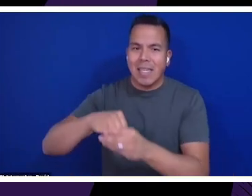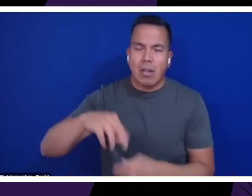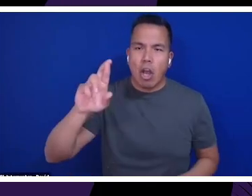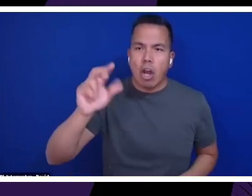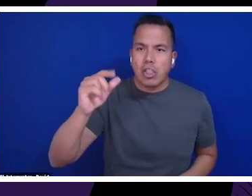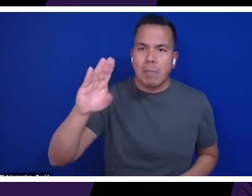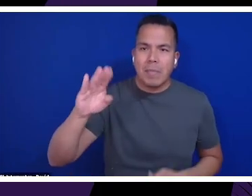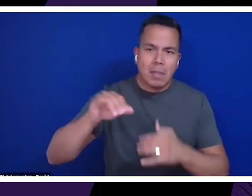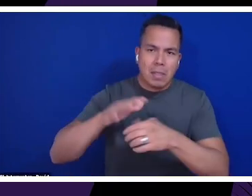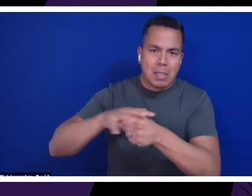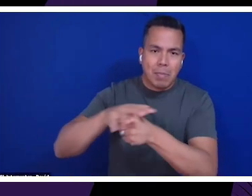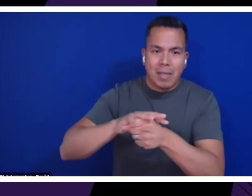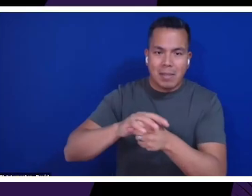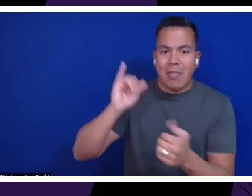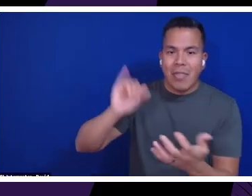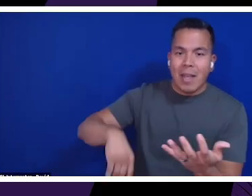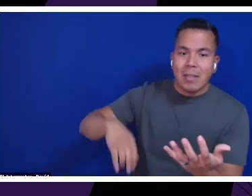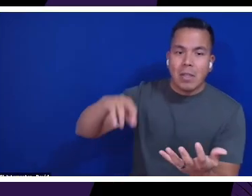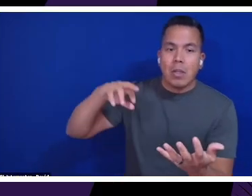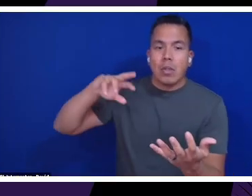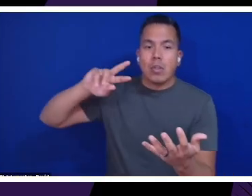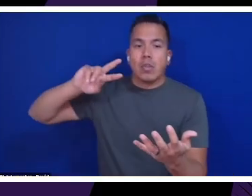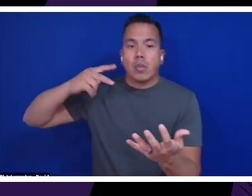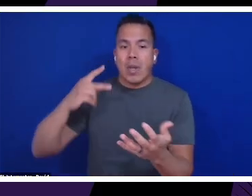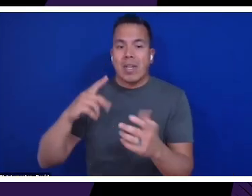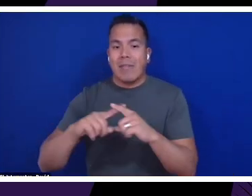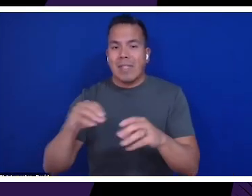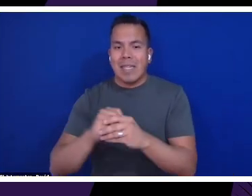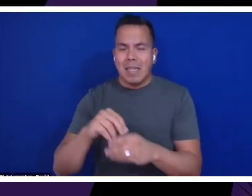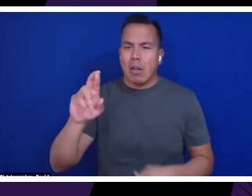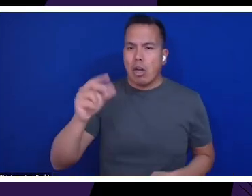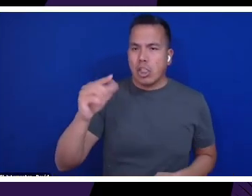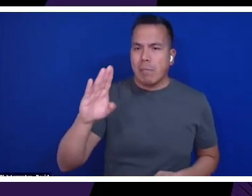of some of the square differences in red, green, blue, and alpha channels.